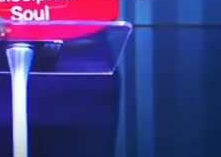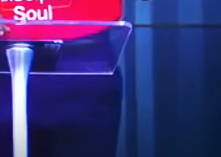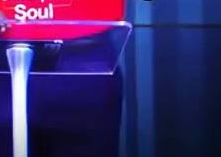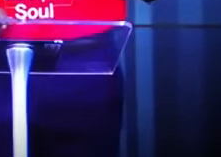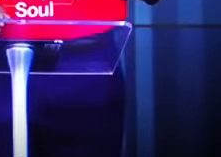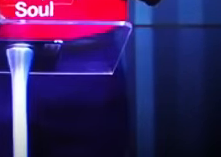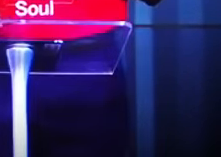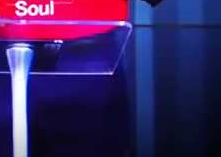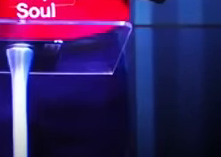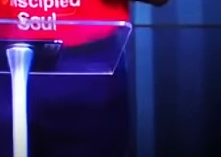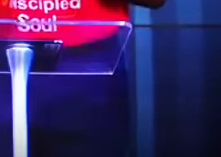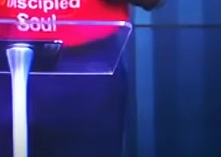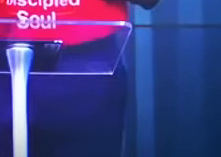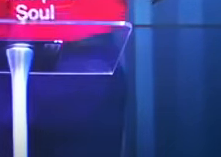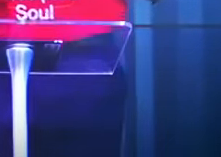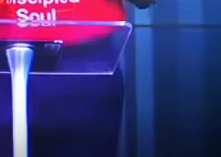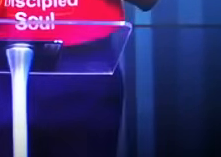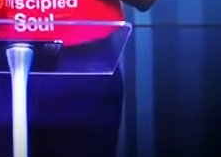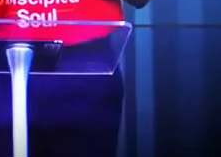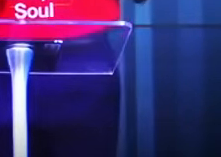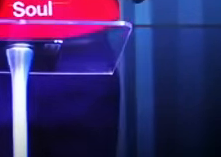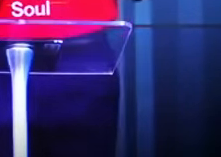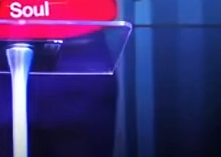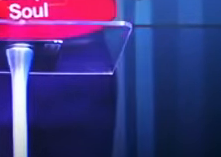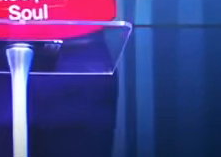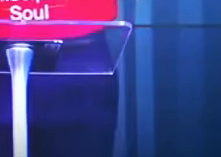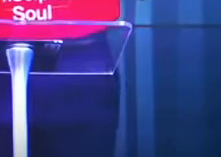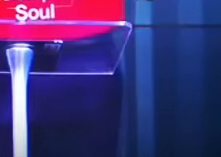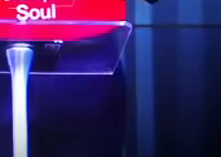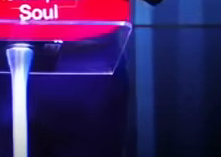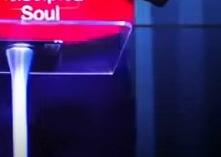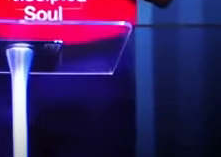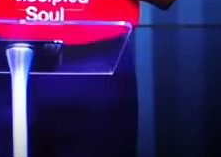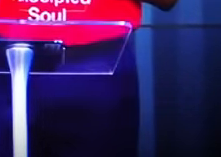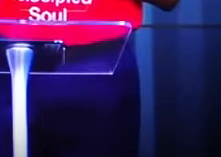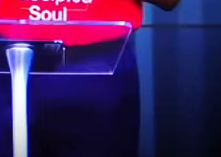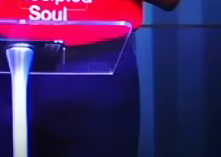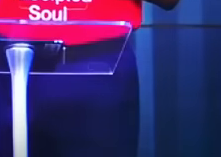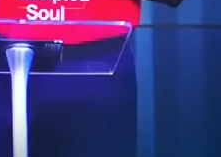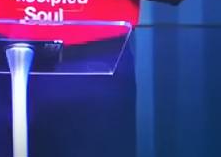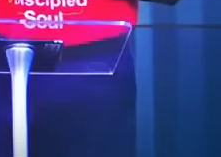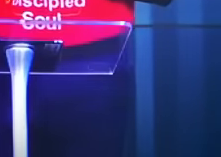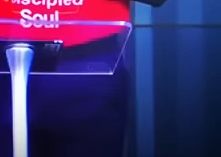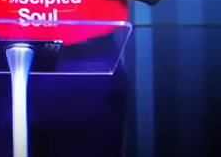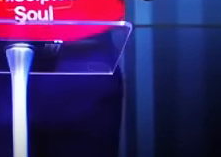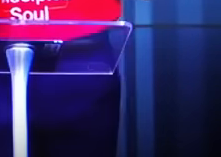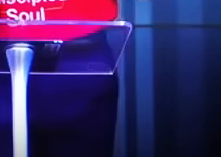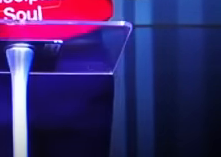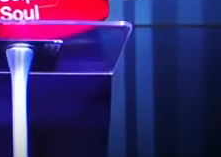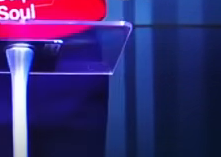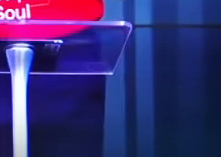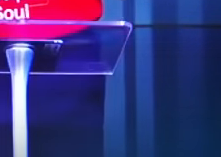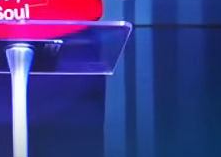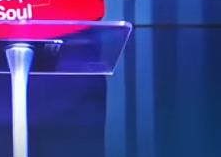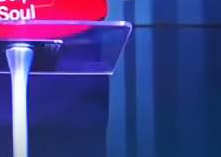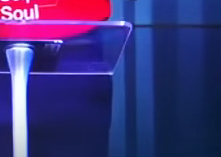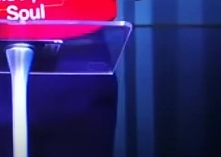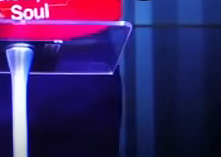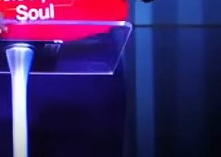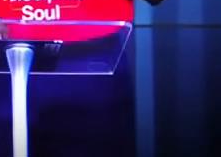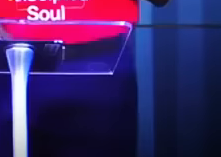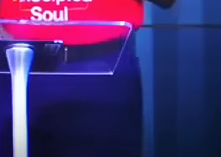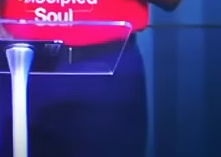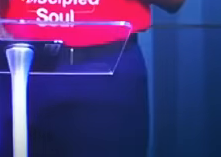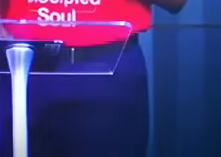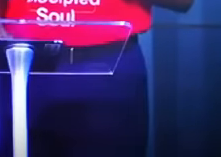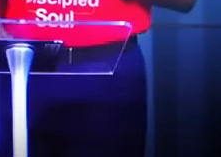there was this discussion. Yakob baby na komodie yi ekoso. Then there was this politician. Now wey mayoni be pie ho.